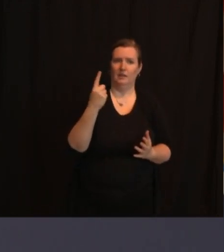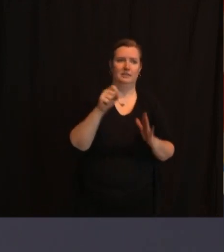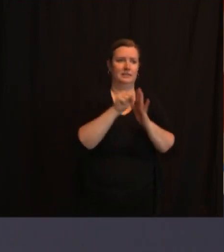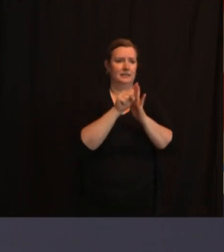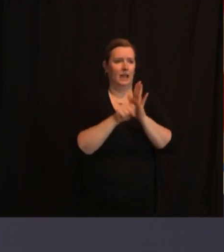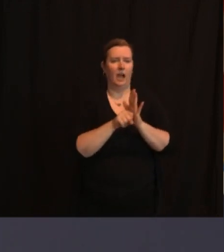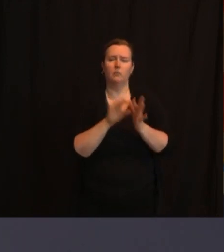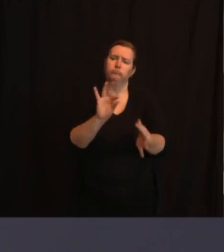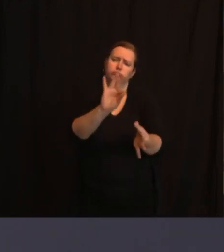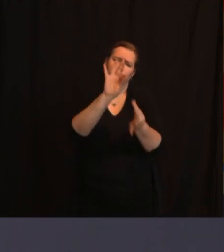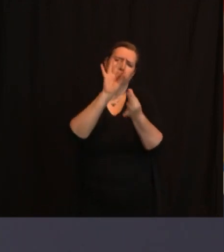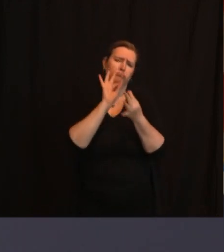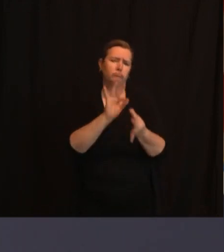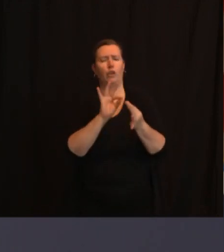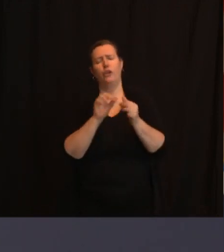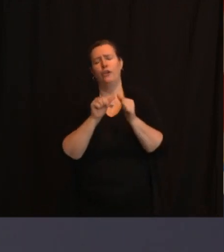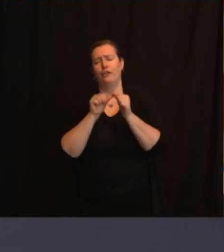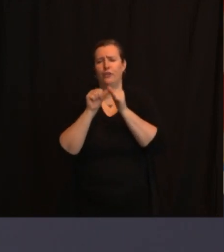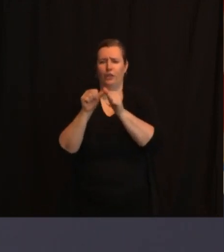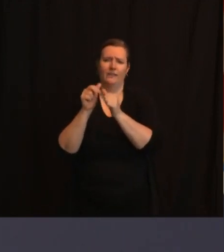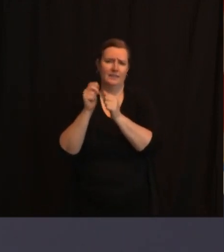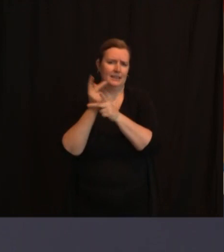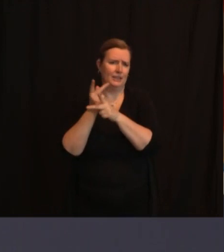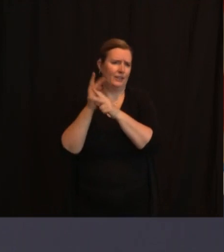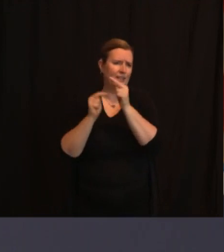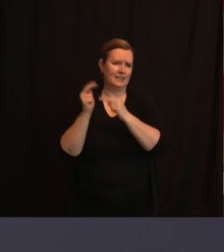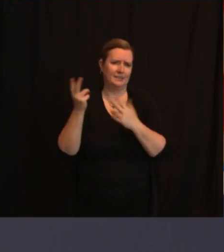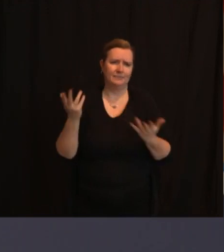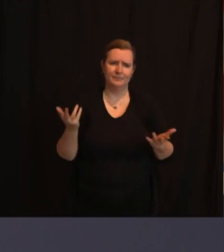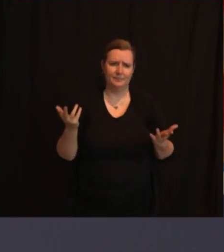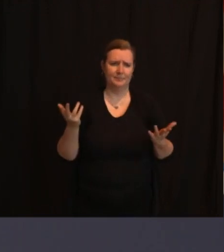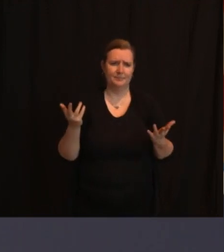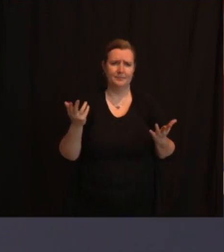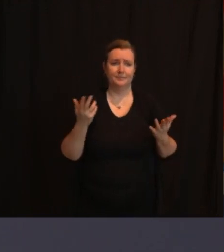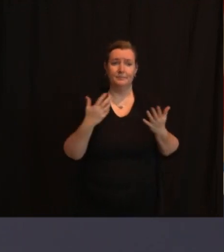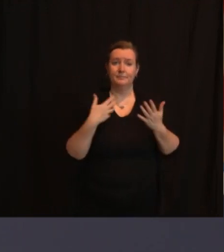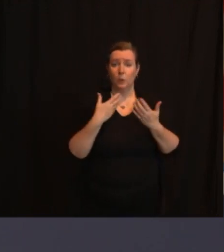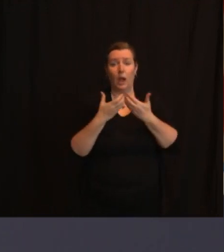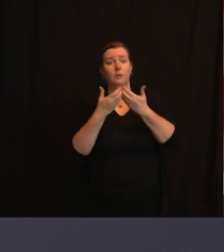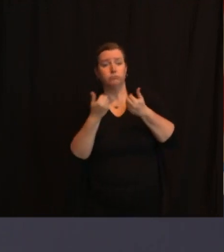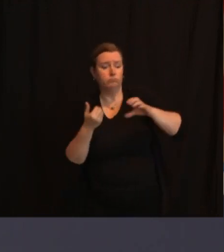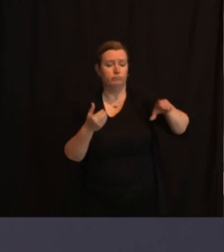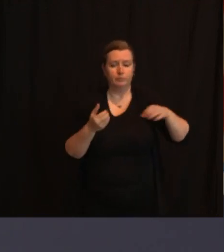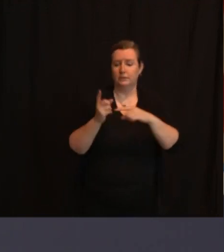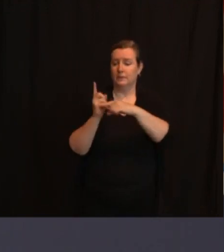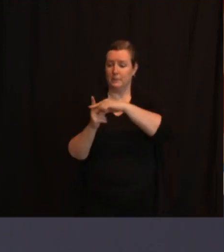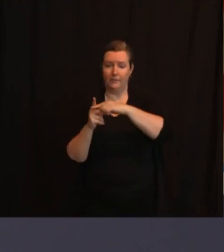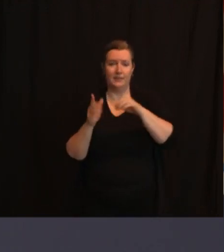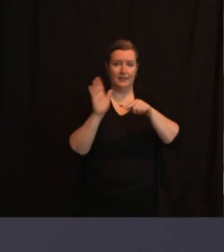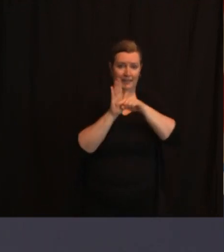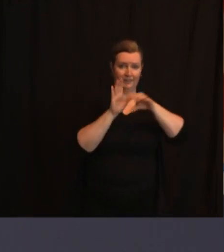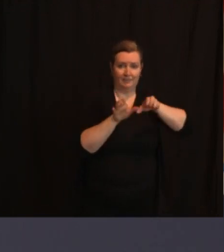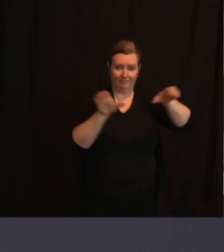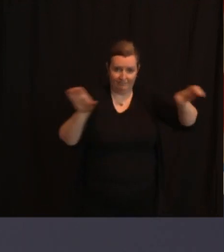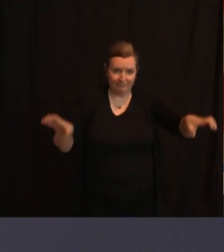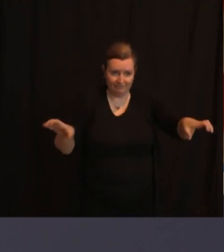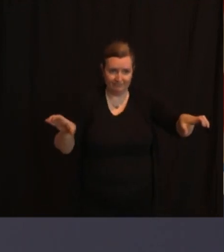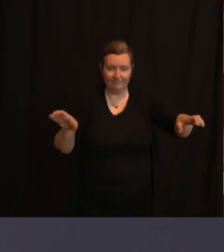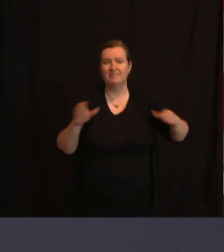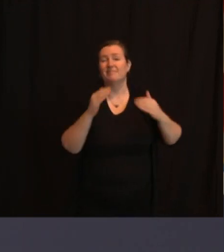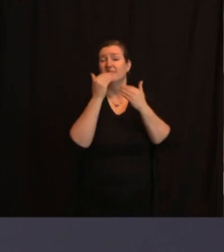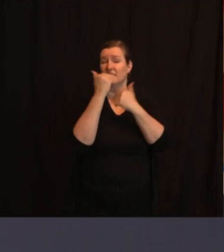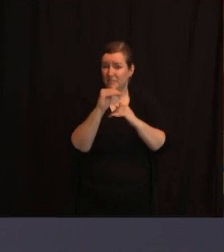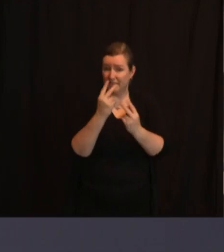and tackling, cohorting. Judy's been talking about testing, restricting visitations, testing